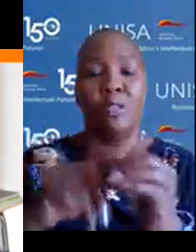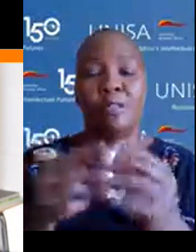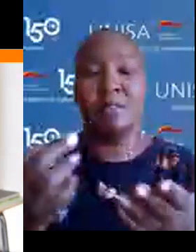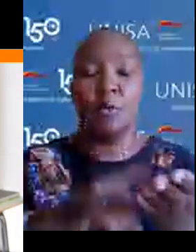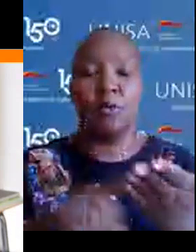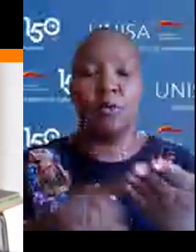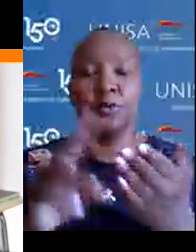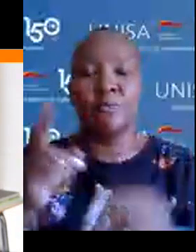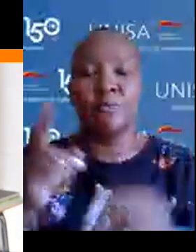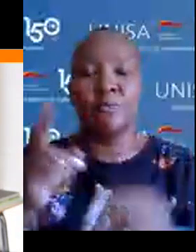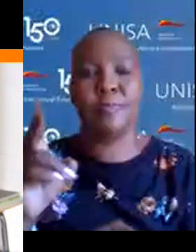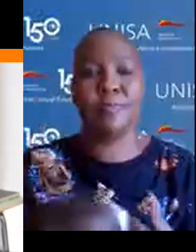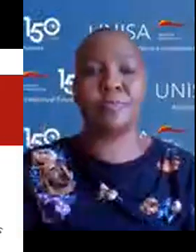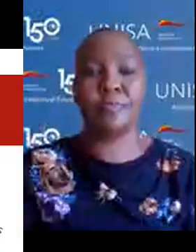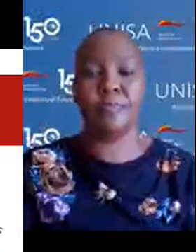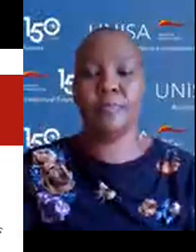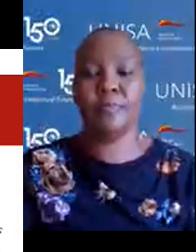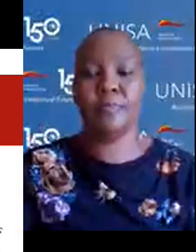well.